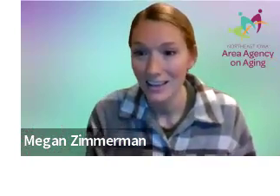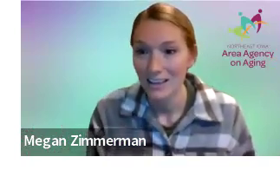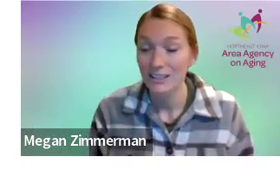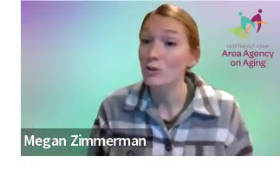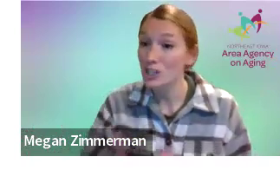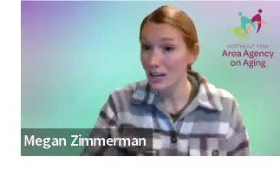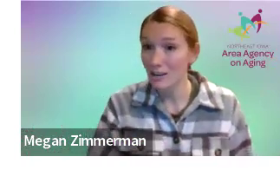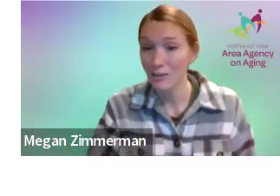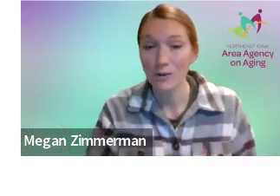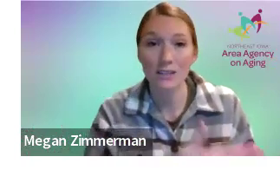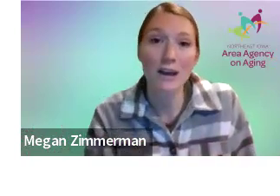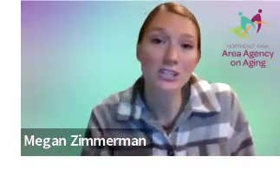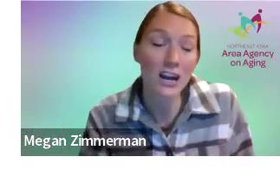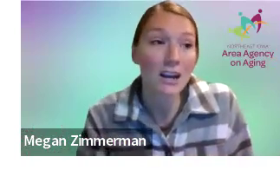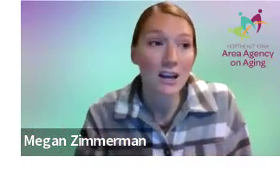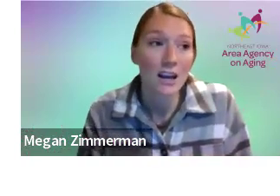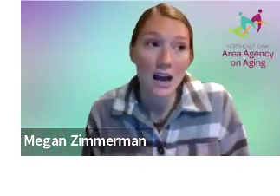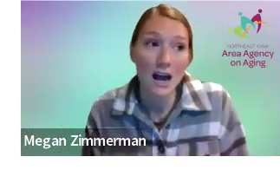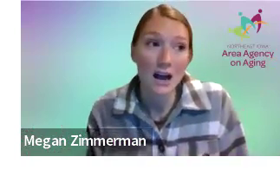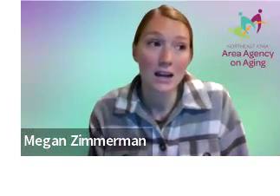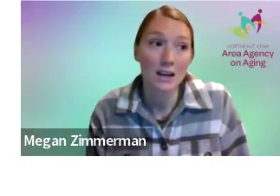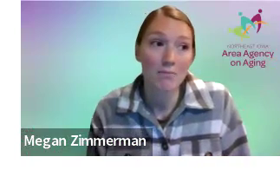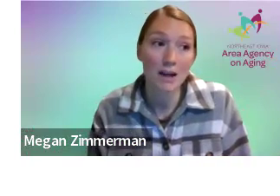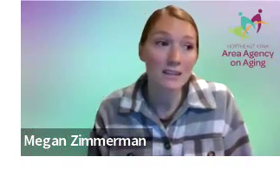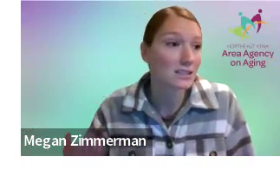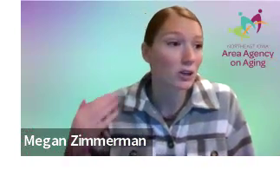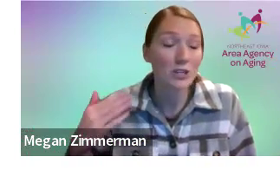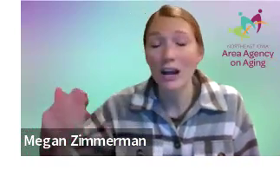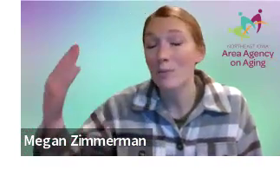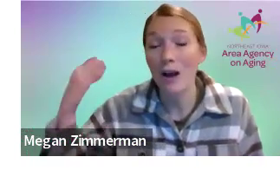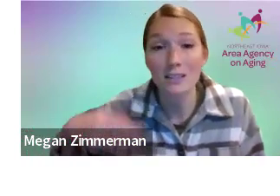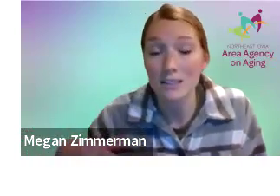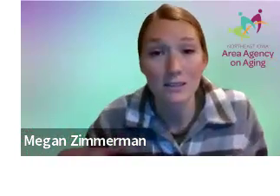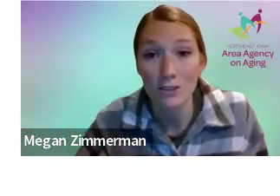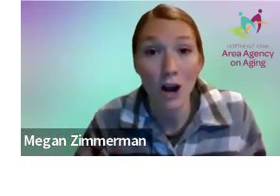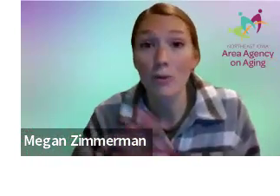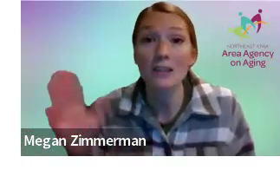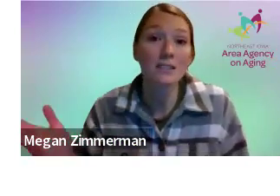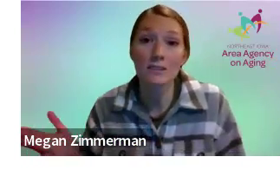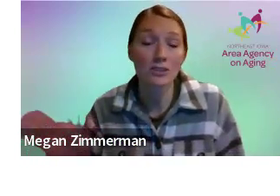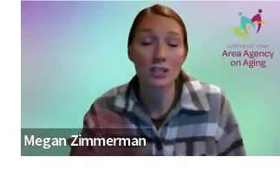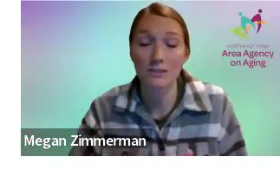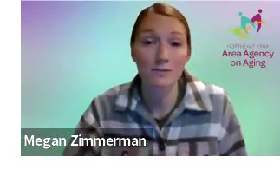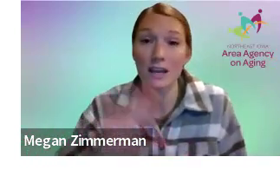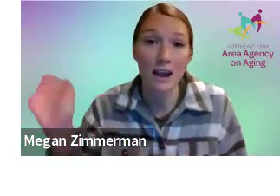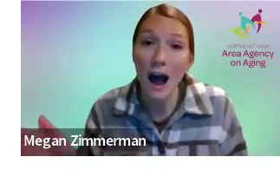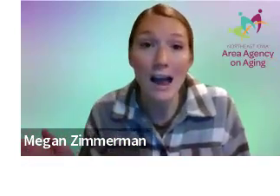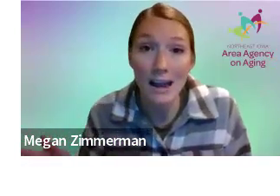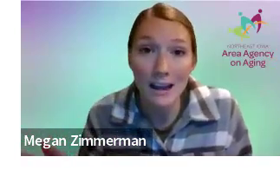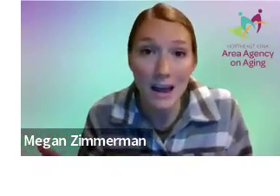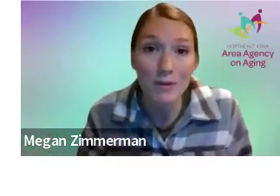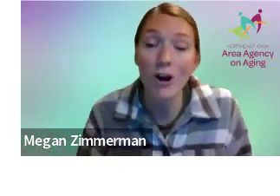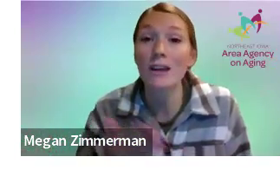seconds. So Jean, with dementia, might still be trying to process our presence and just